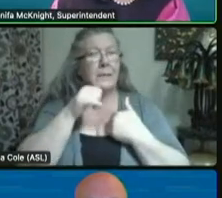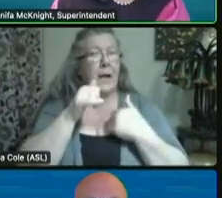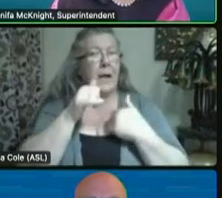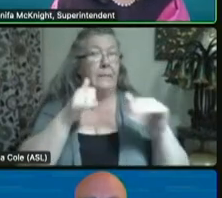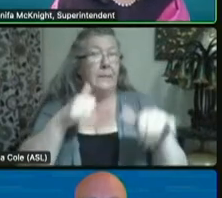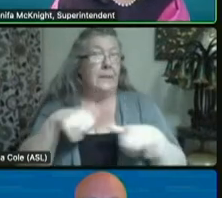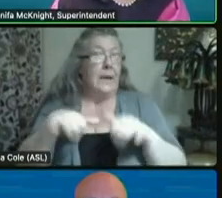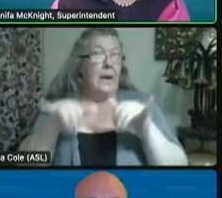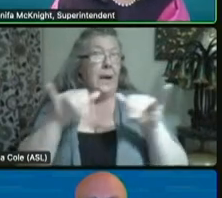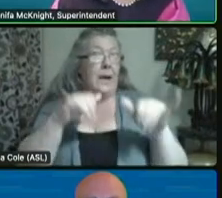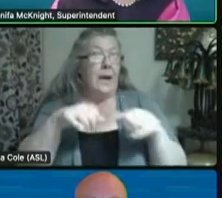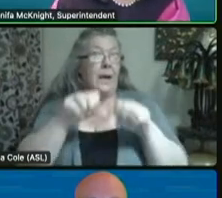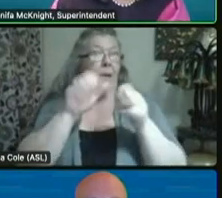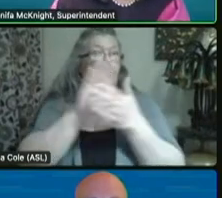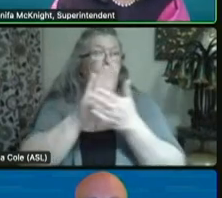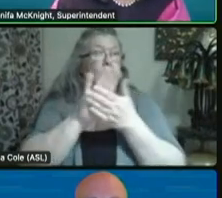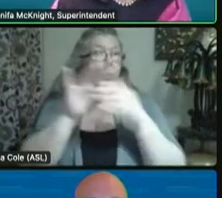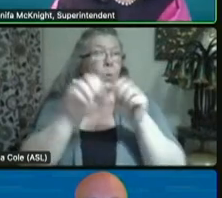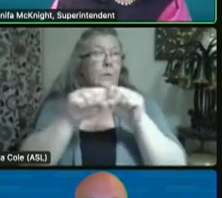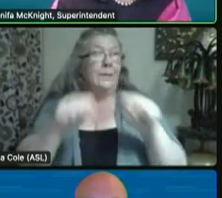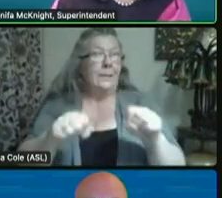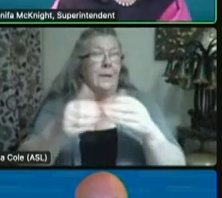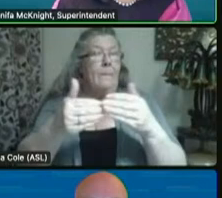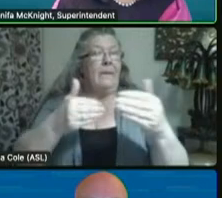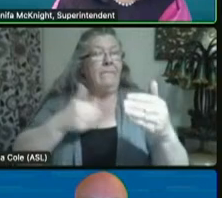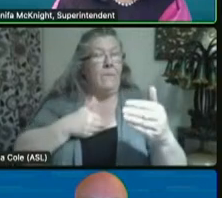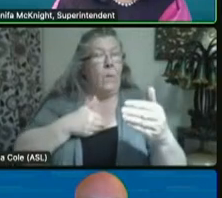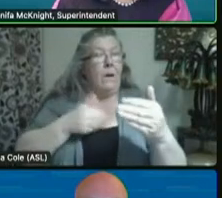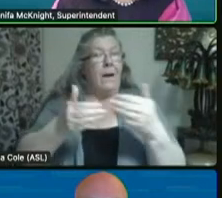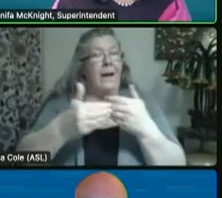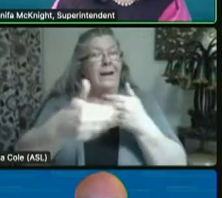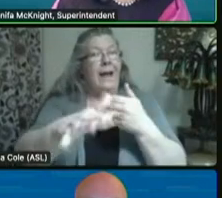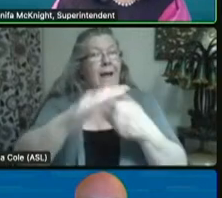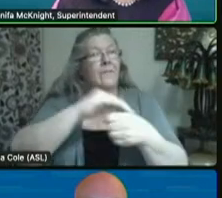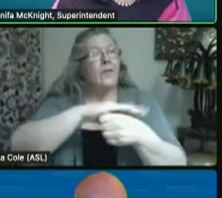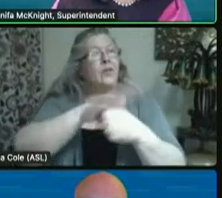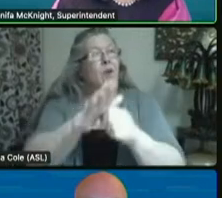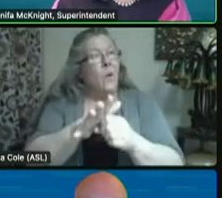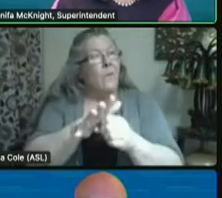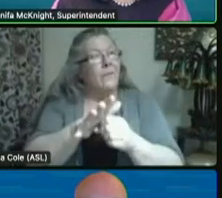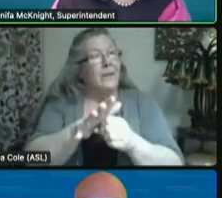is after COVID-19. We've learned a lot. And we have to build a different